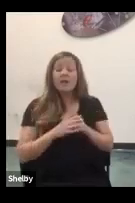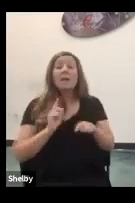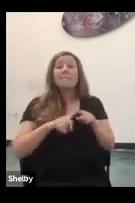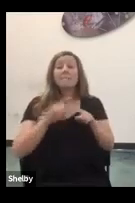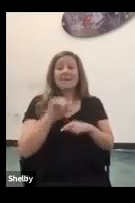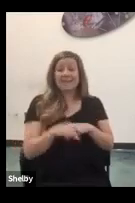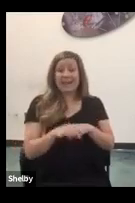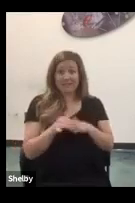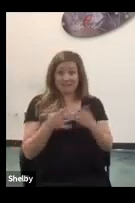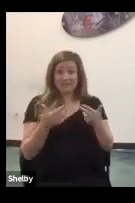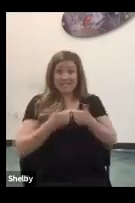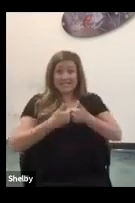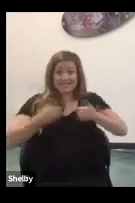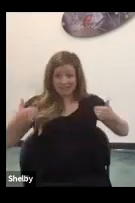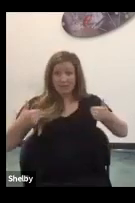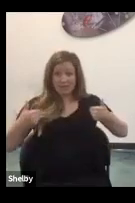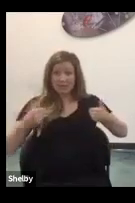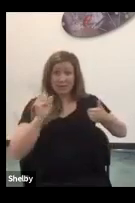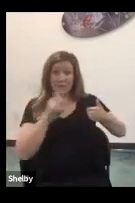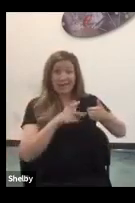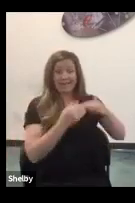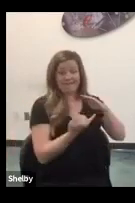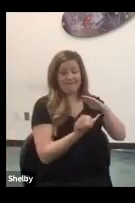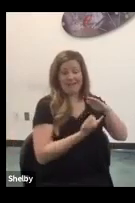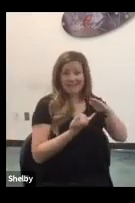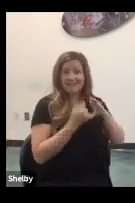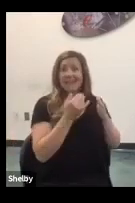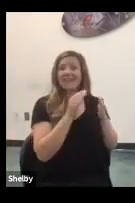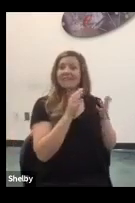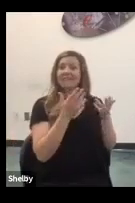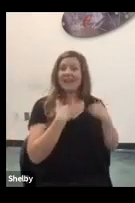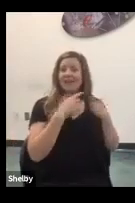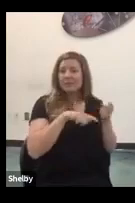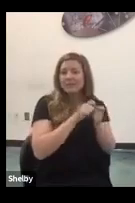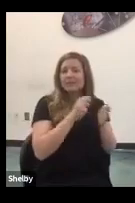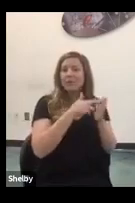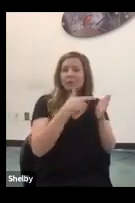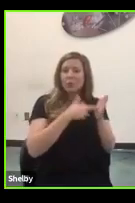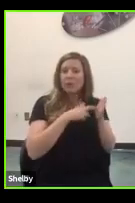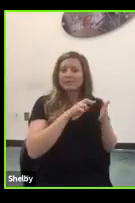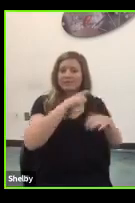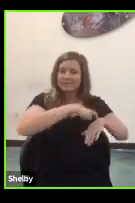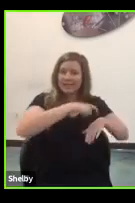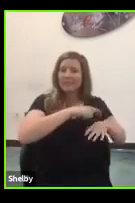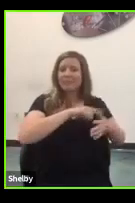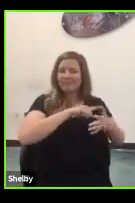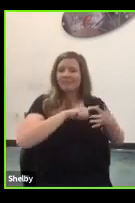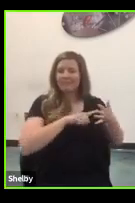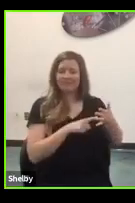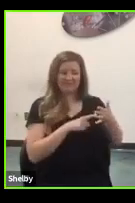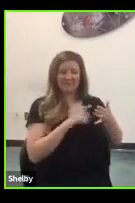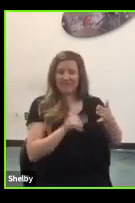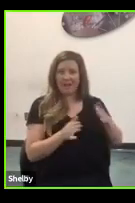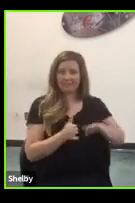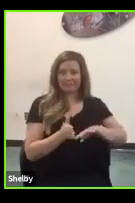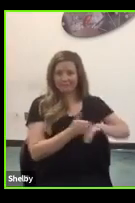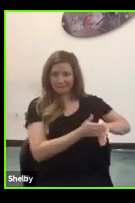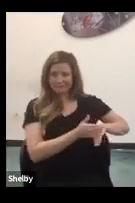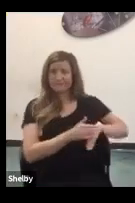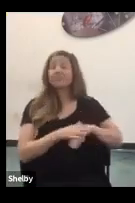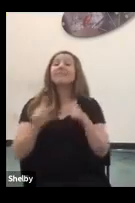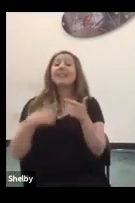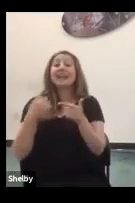separate arm with its own specific criteria and timeline. And then you've got people who